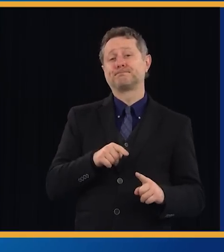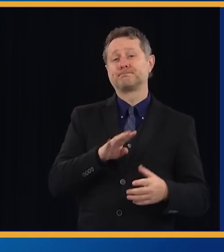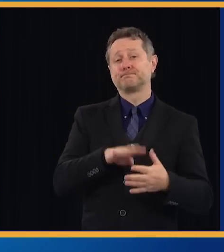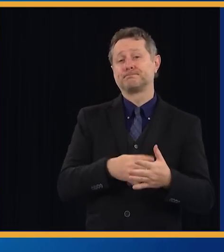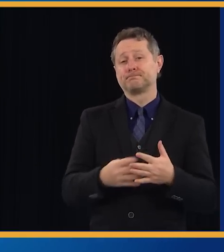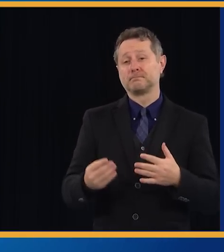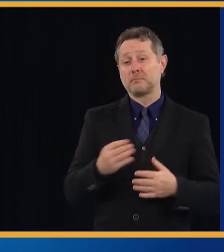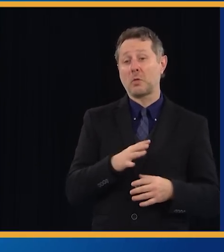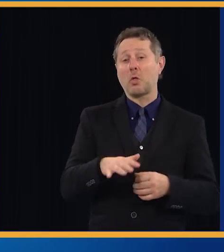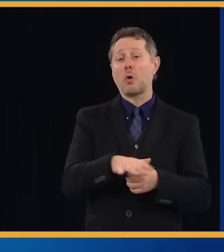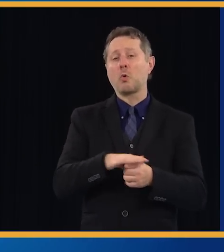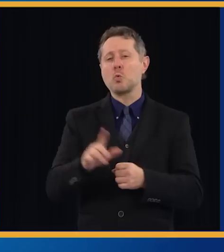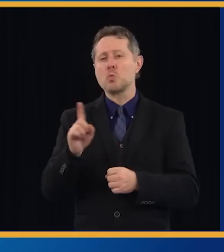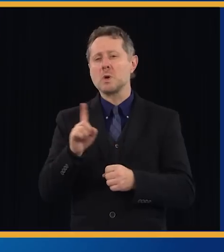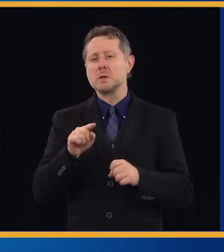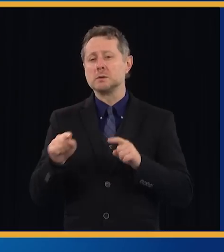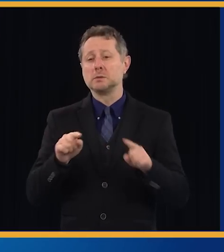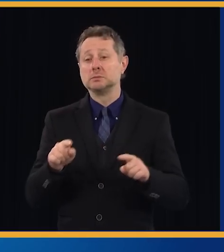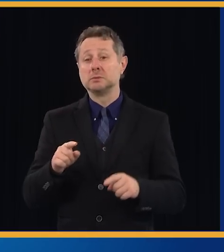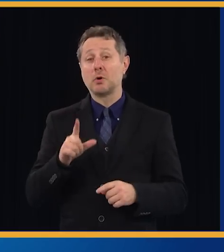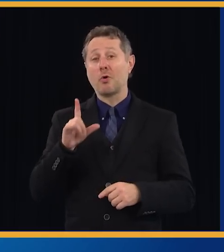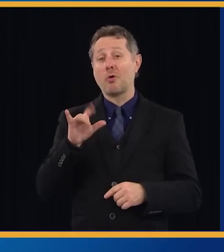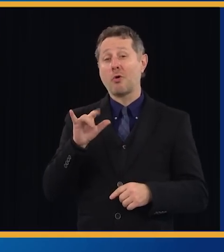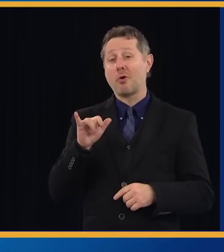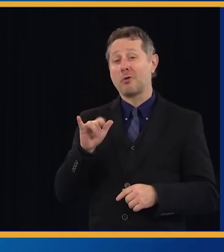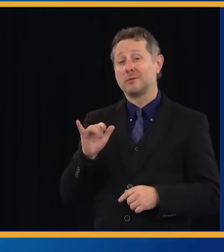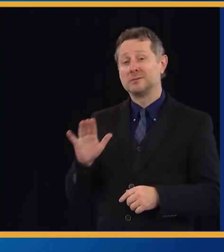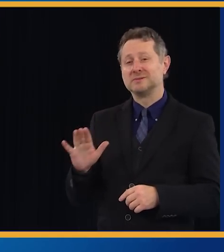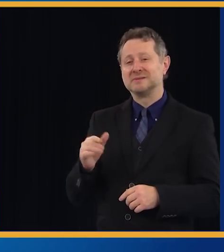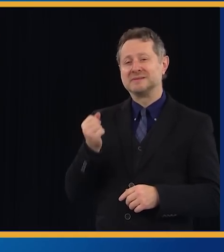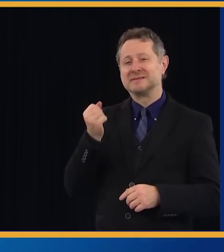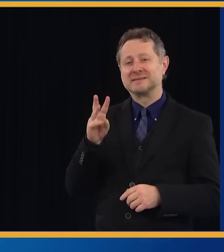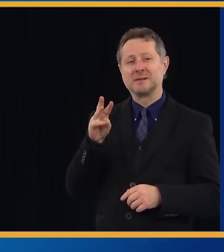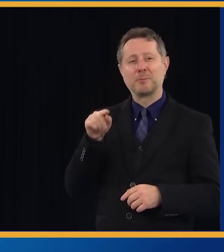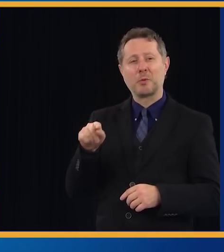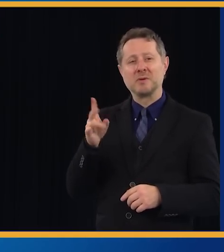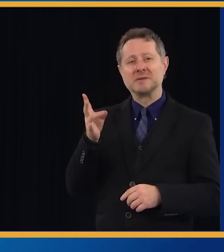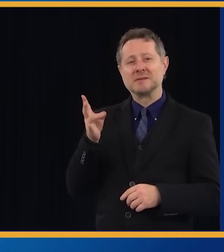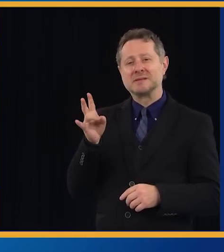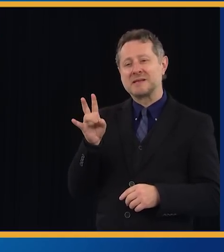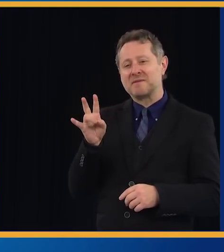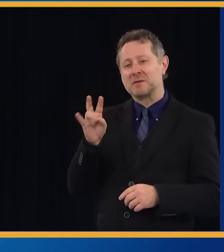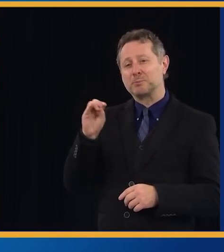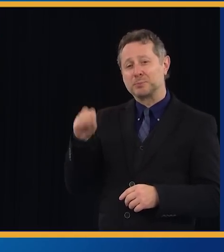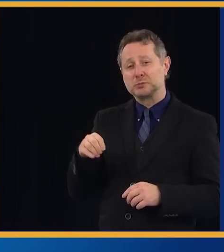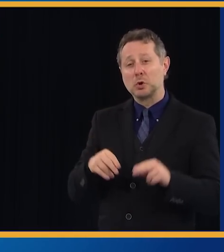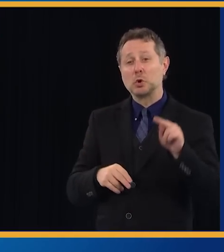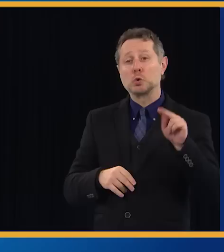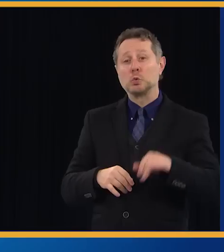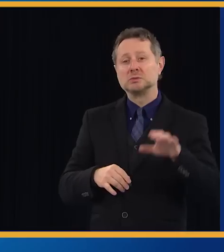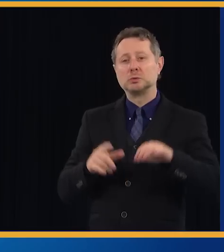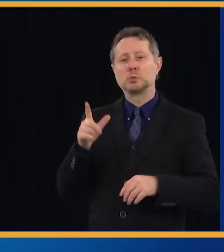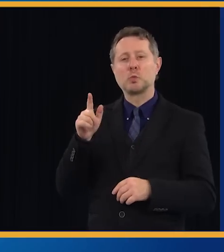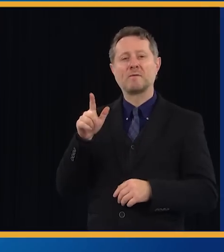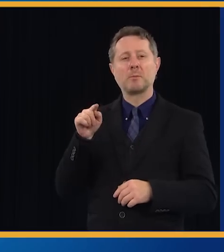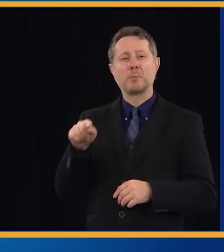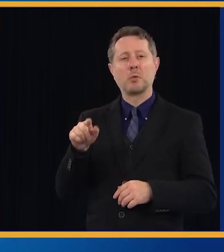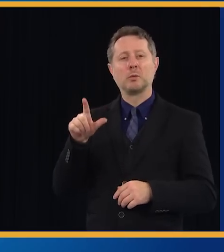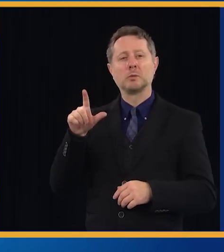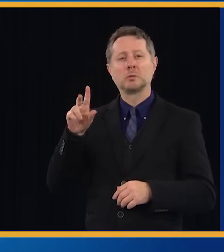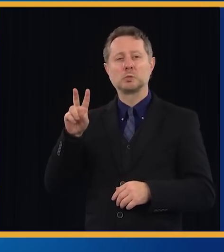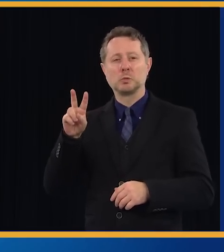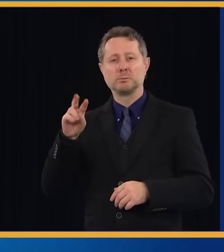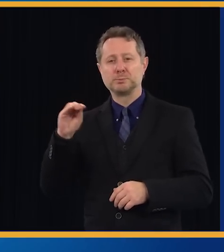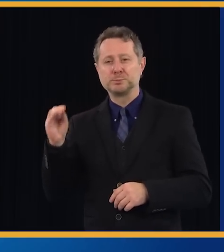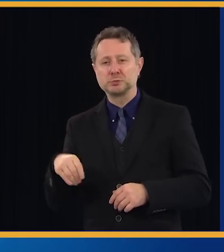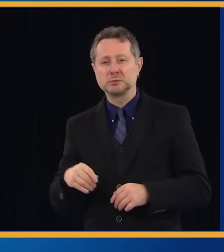Regionally, Long Island at 16.7, New York City at 21.2, Westchester, Rockland 11.7, and